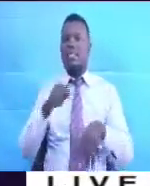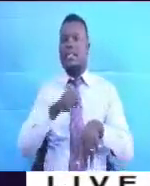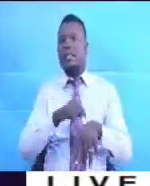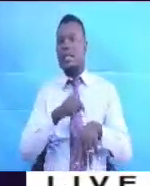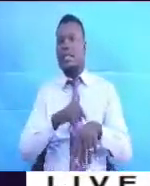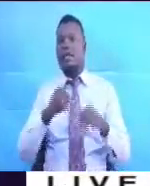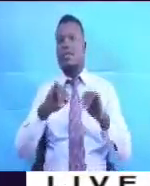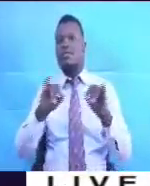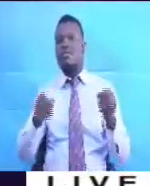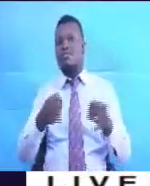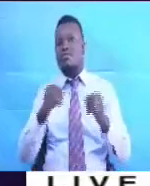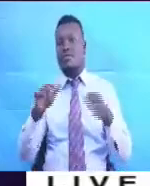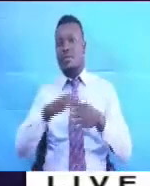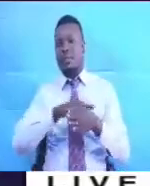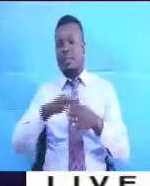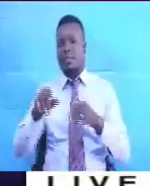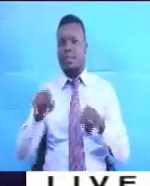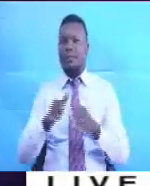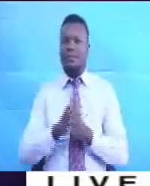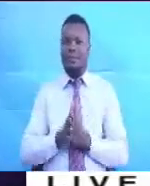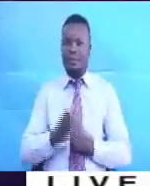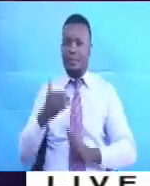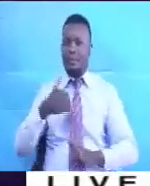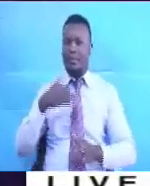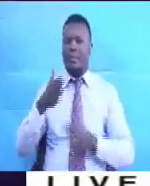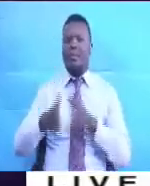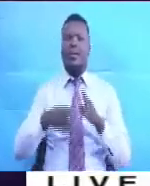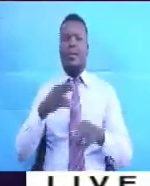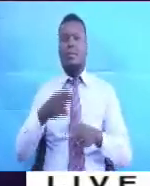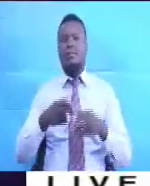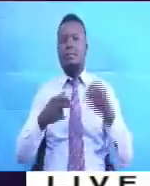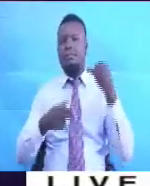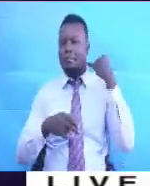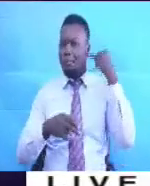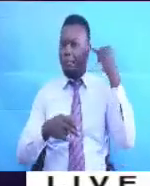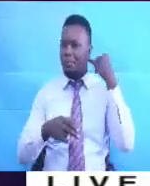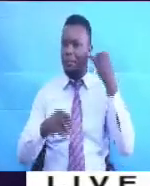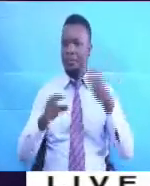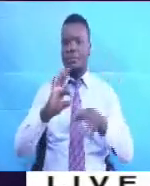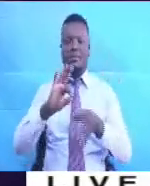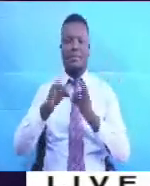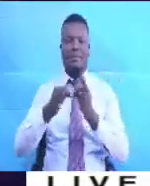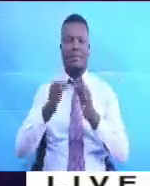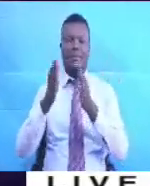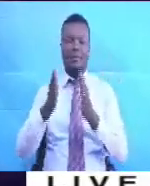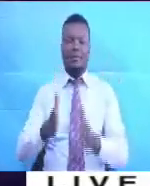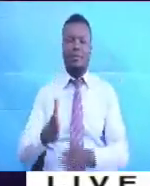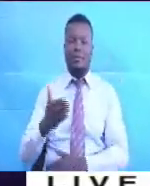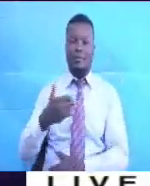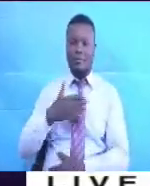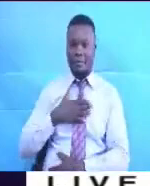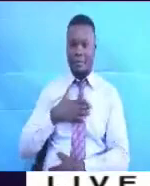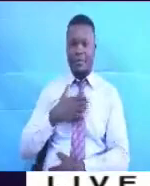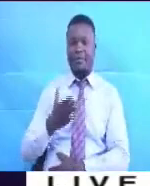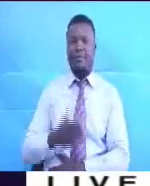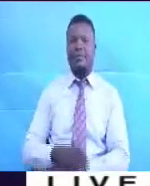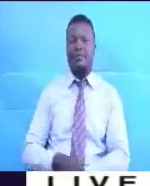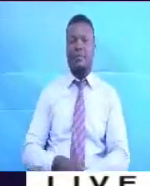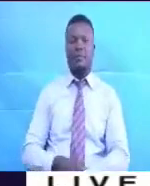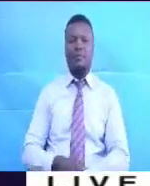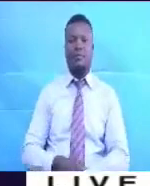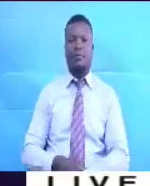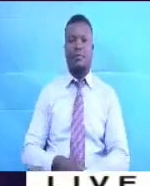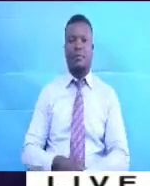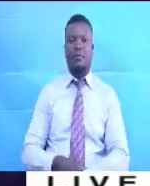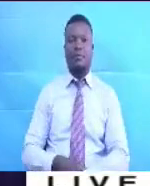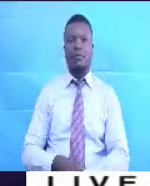here on Channel 44. I am joined by Livingstone Kawesi for sign language interpretation and translation.